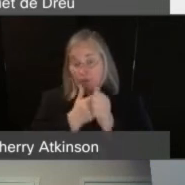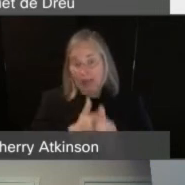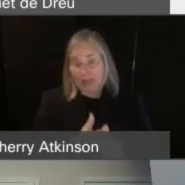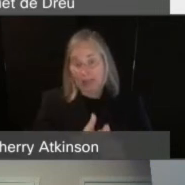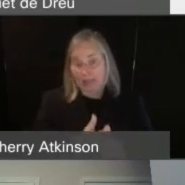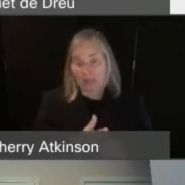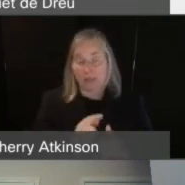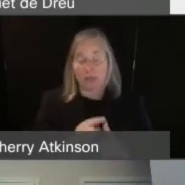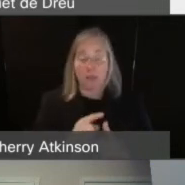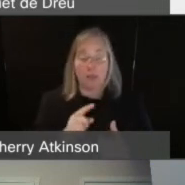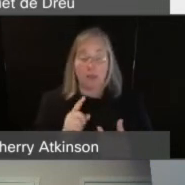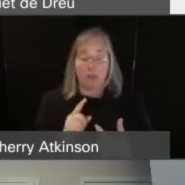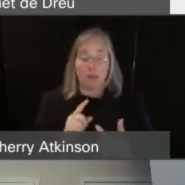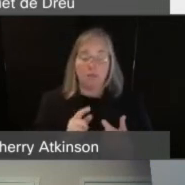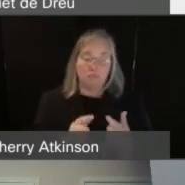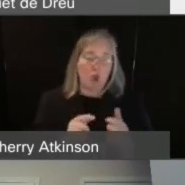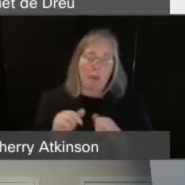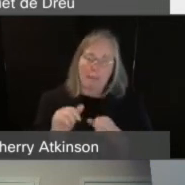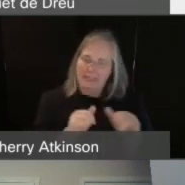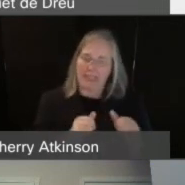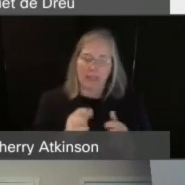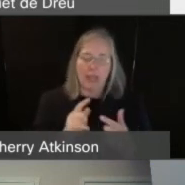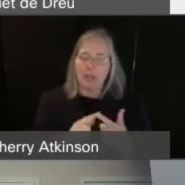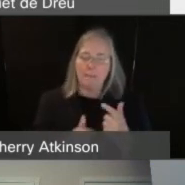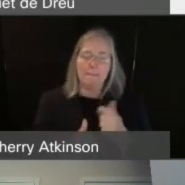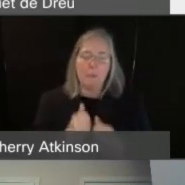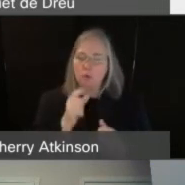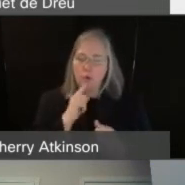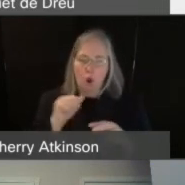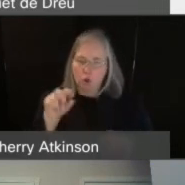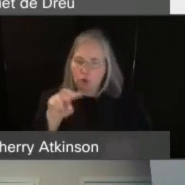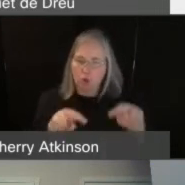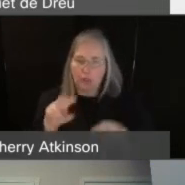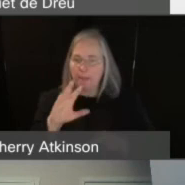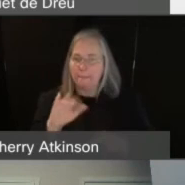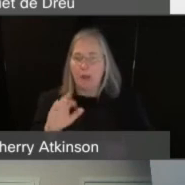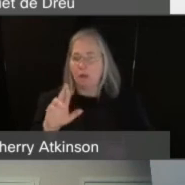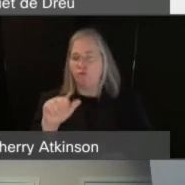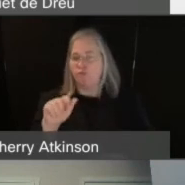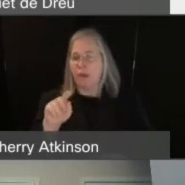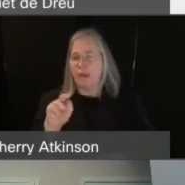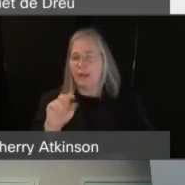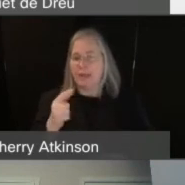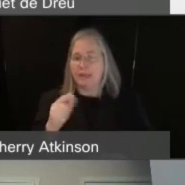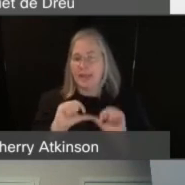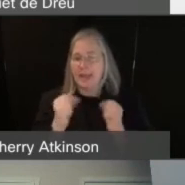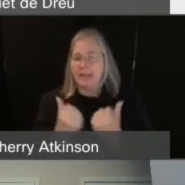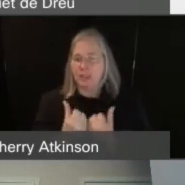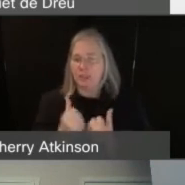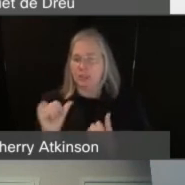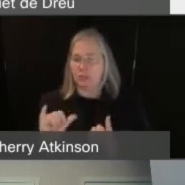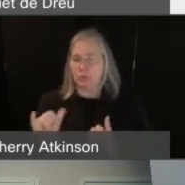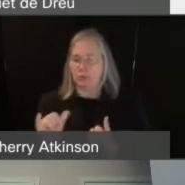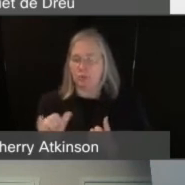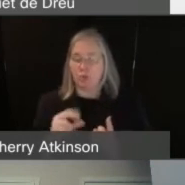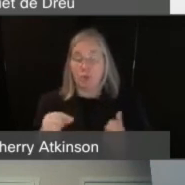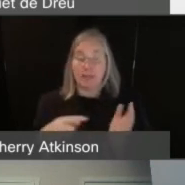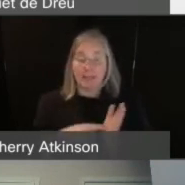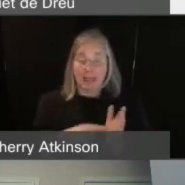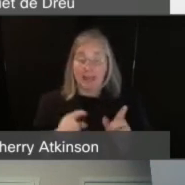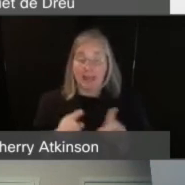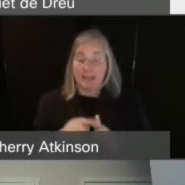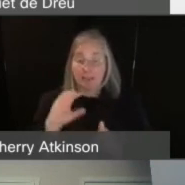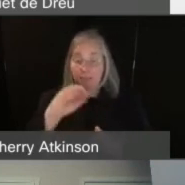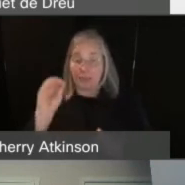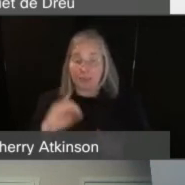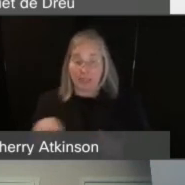them. Most of them are being looked at by rating agencies as well. So the debt as a percentage of assessable base